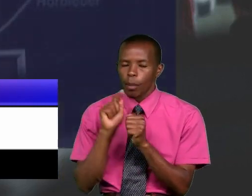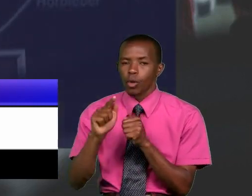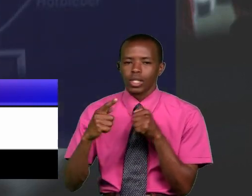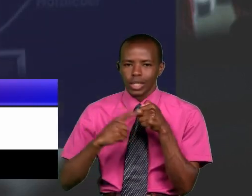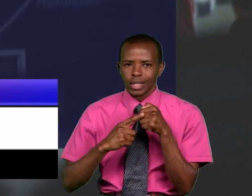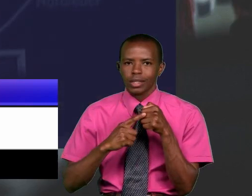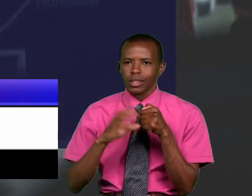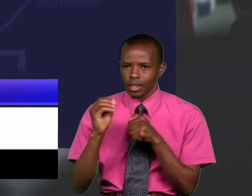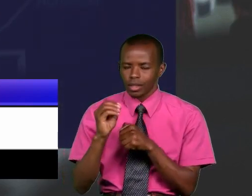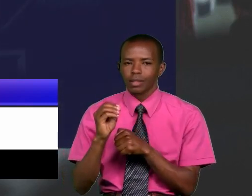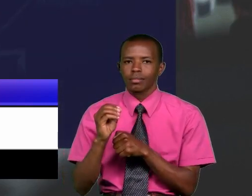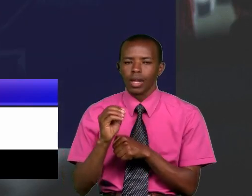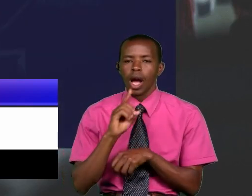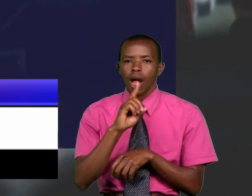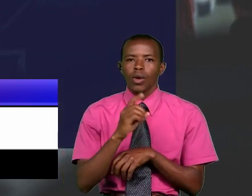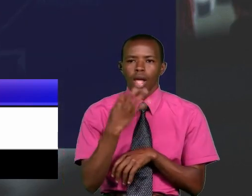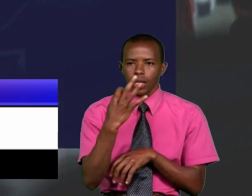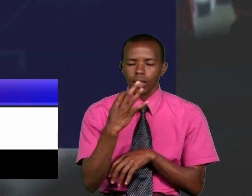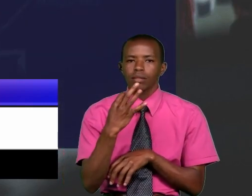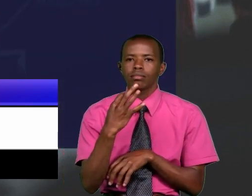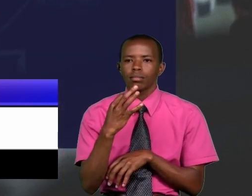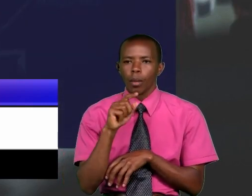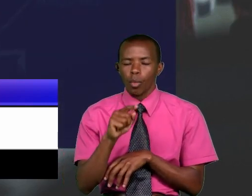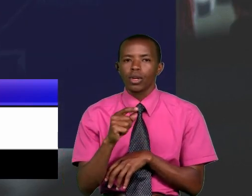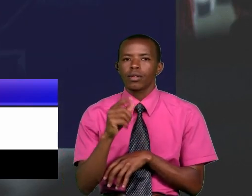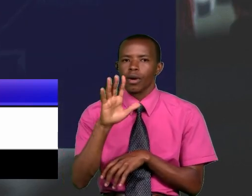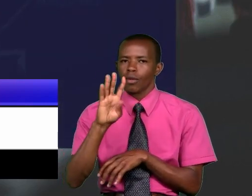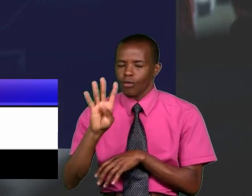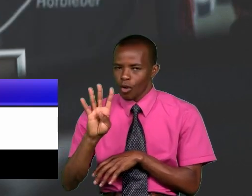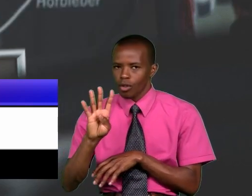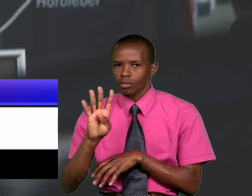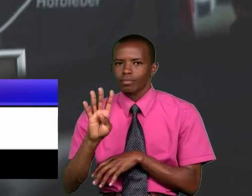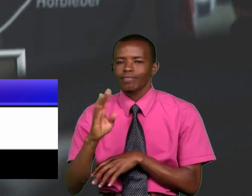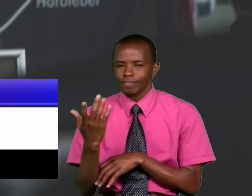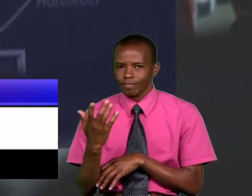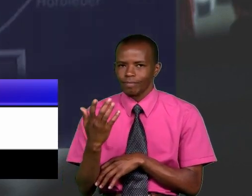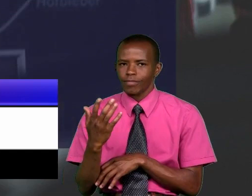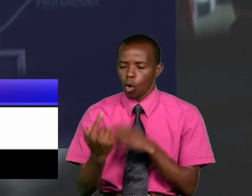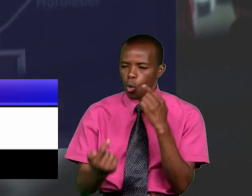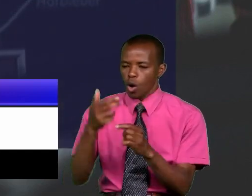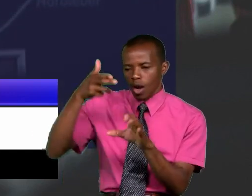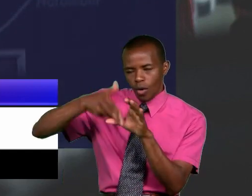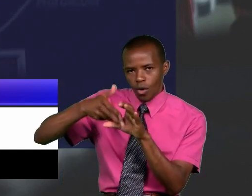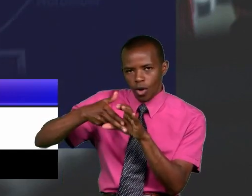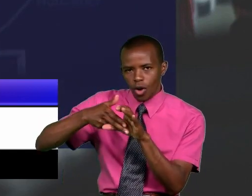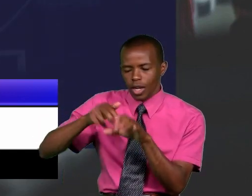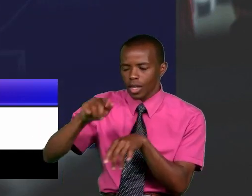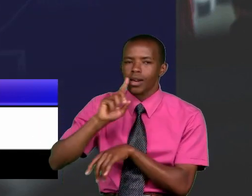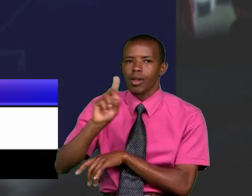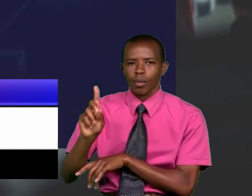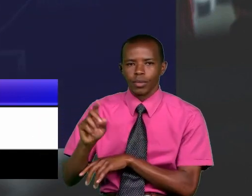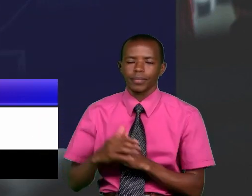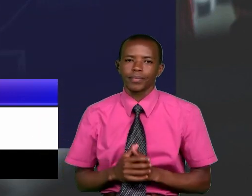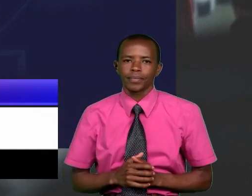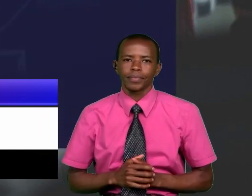cents for diesel and 103 shillings and 54 cents per litre for kerosene respectively in Nairobi.